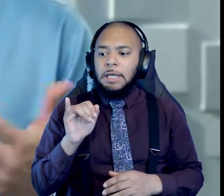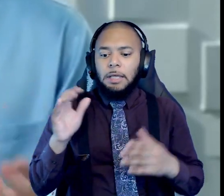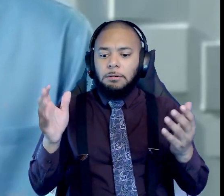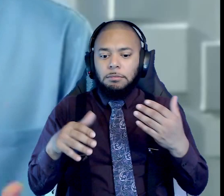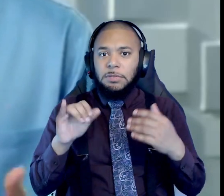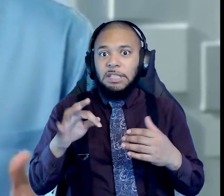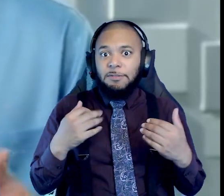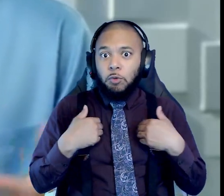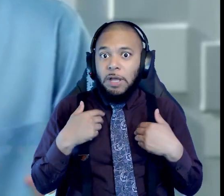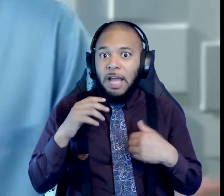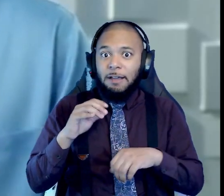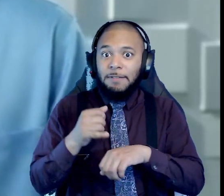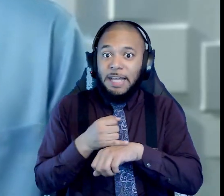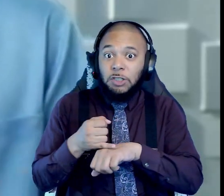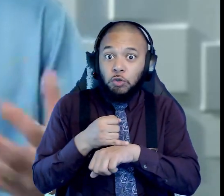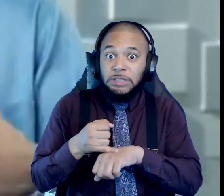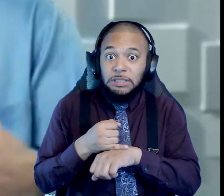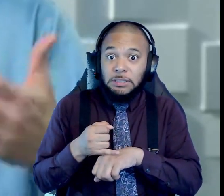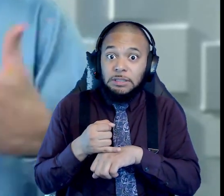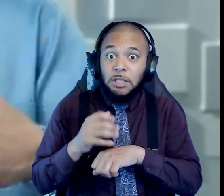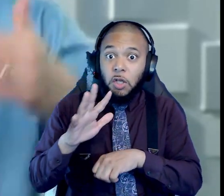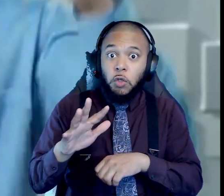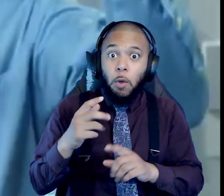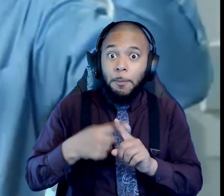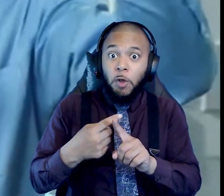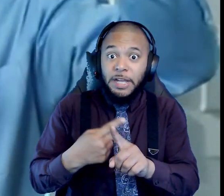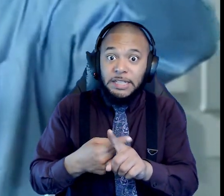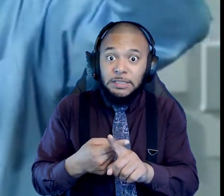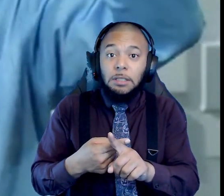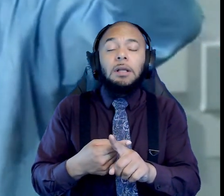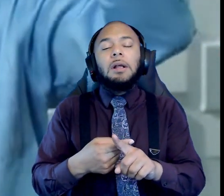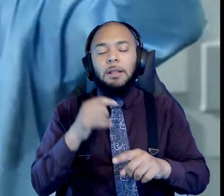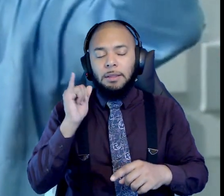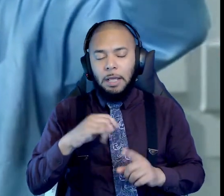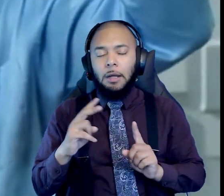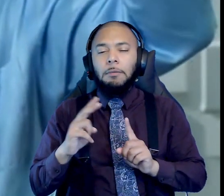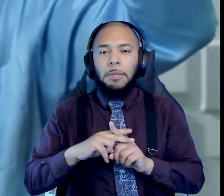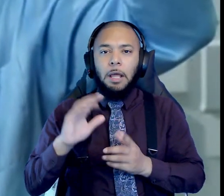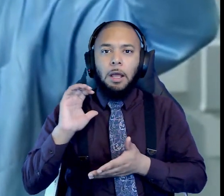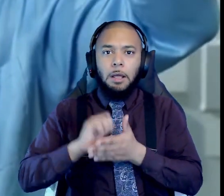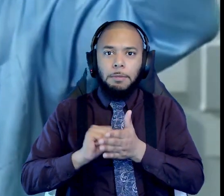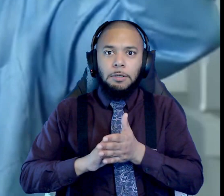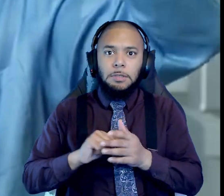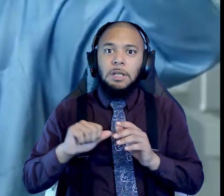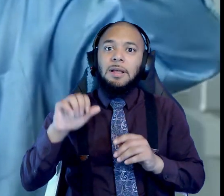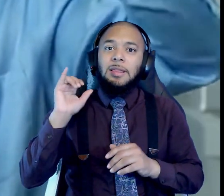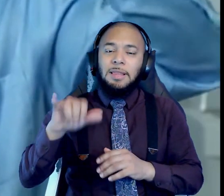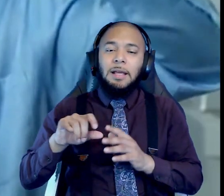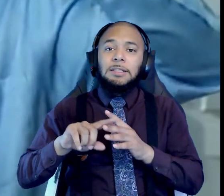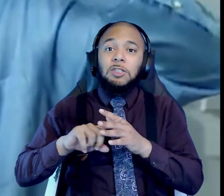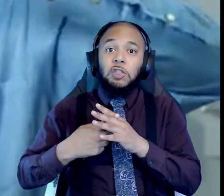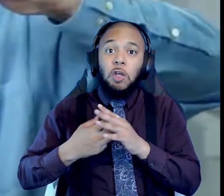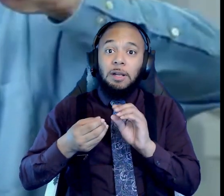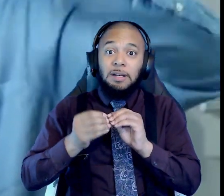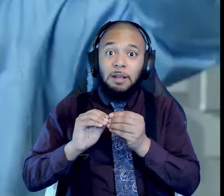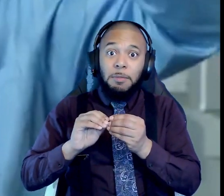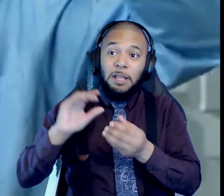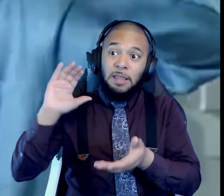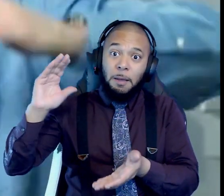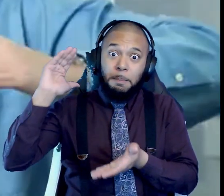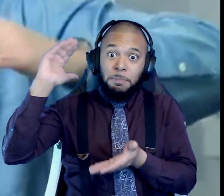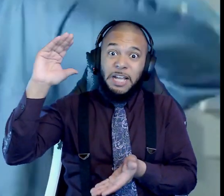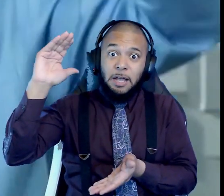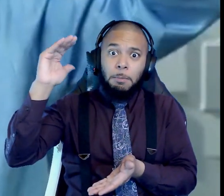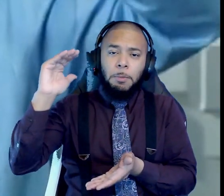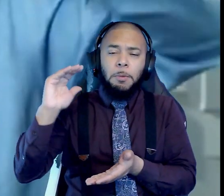interest rates on on your mortgage there are different things you can do to make that starting number start to decrease and